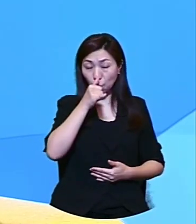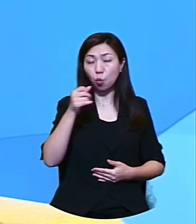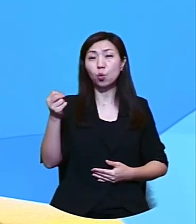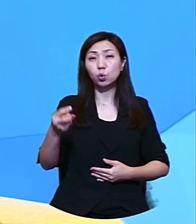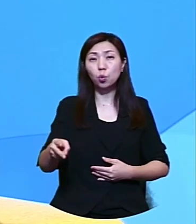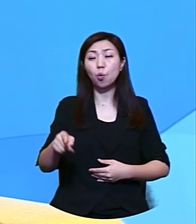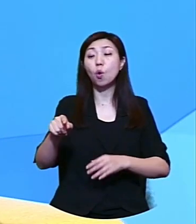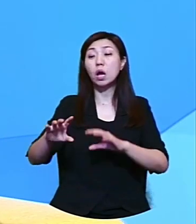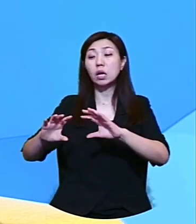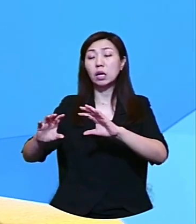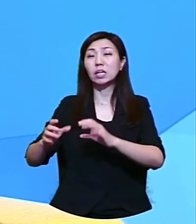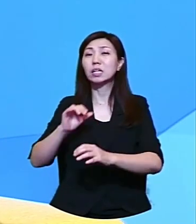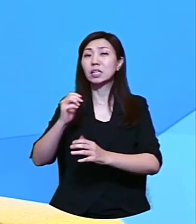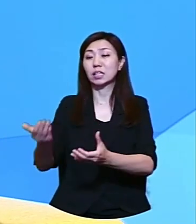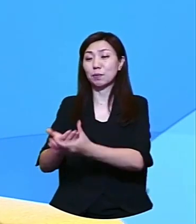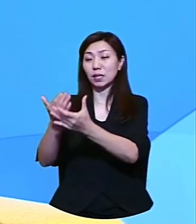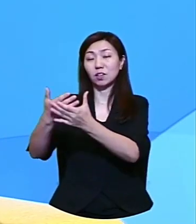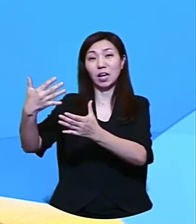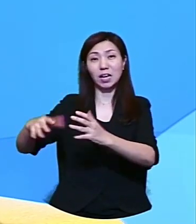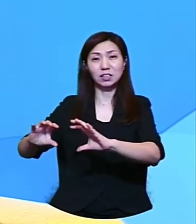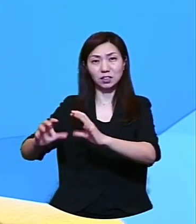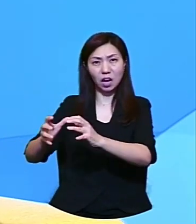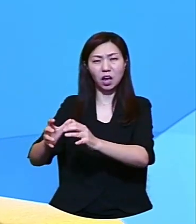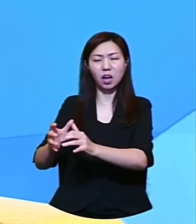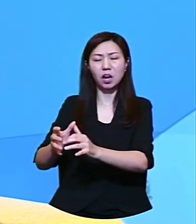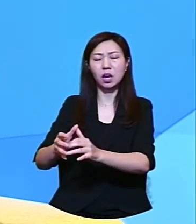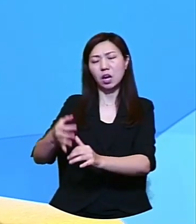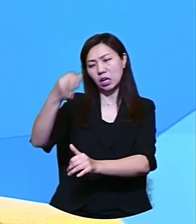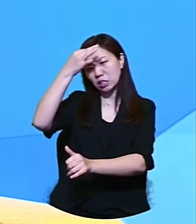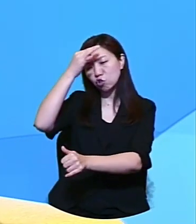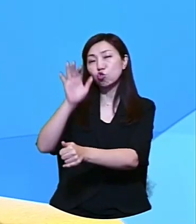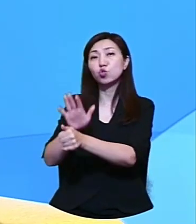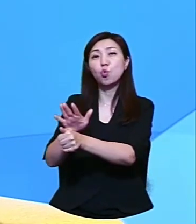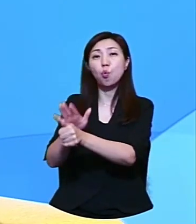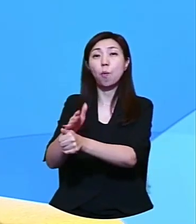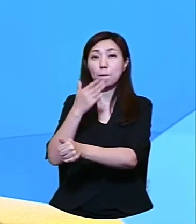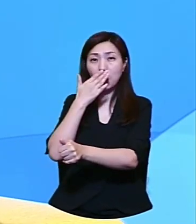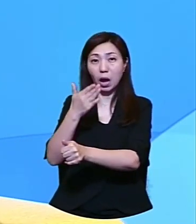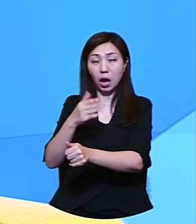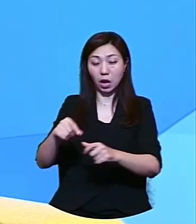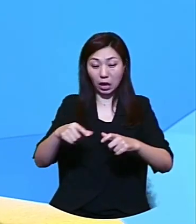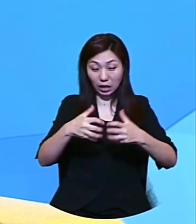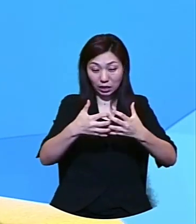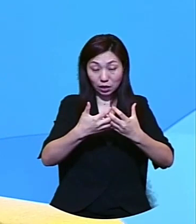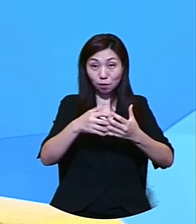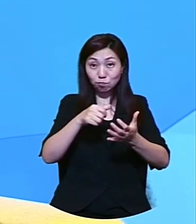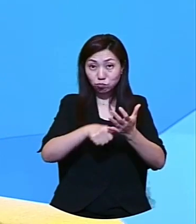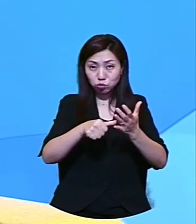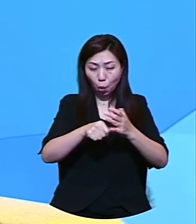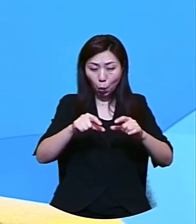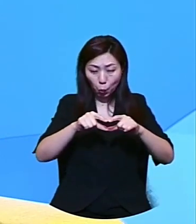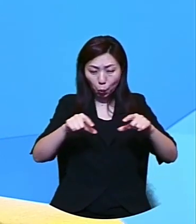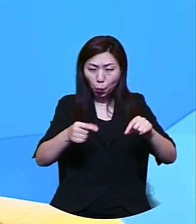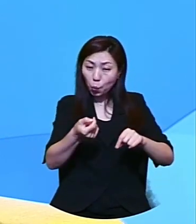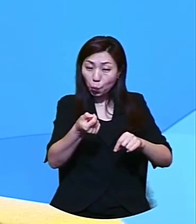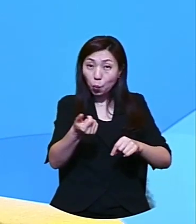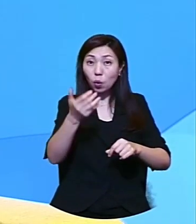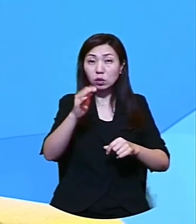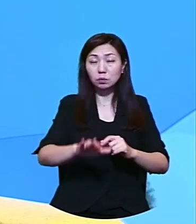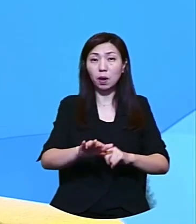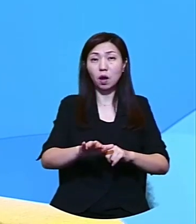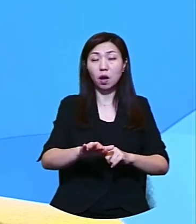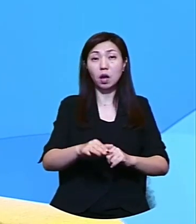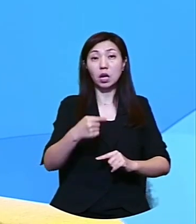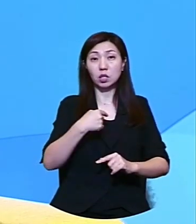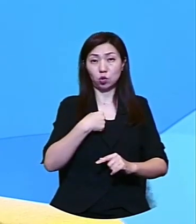but critically and substantially improve the quality of life of our partner